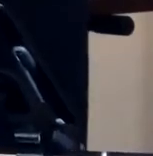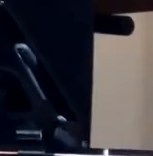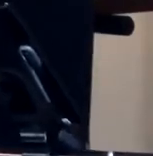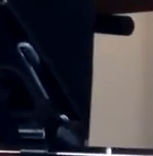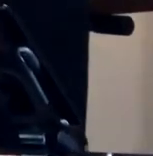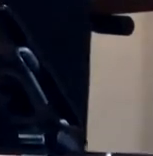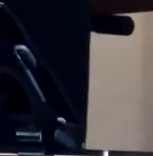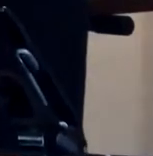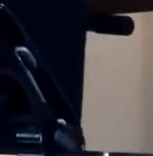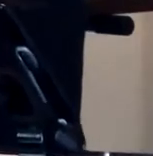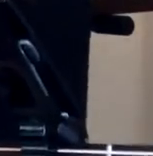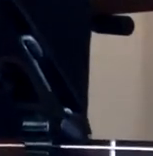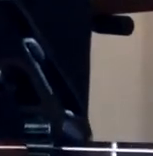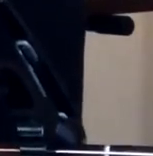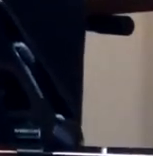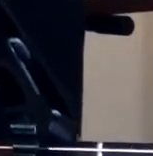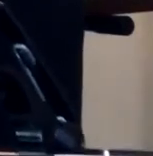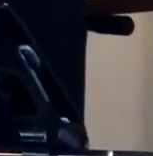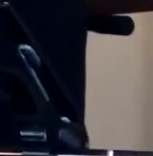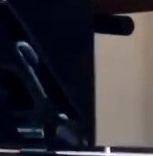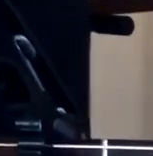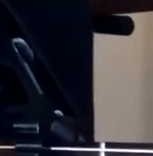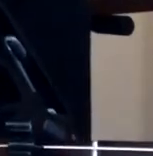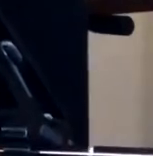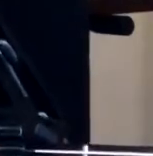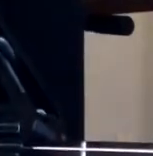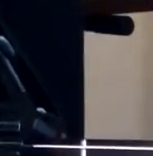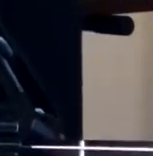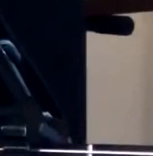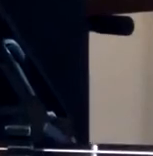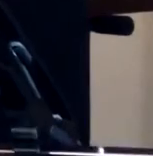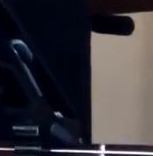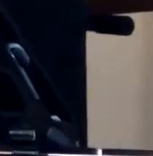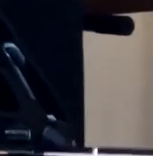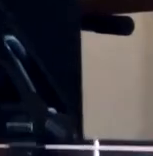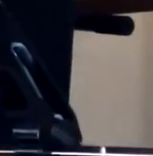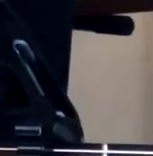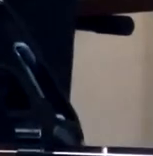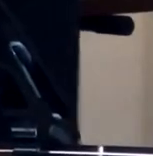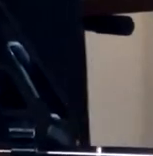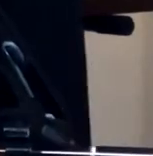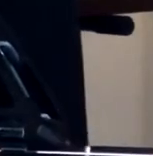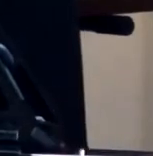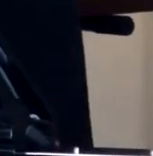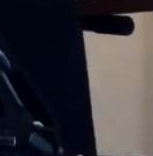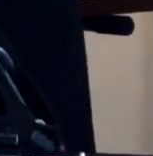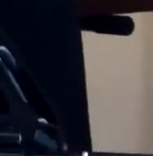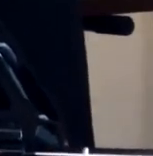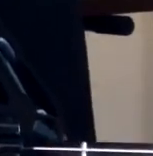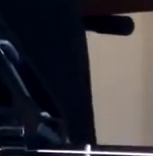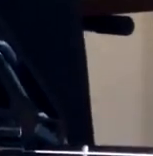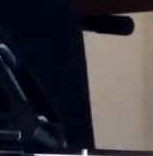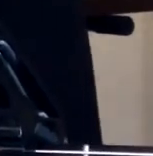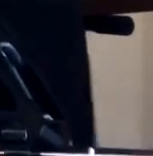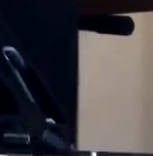And I will persevere until it hurts.